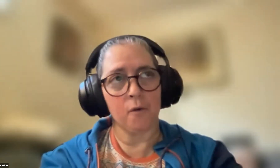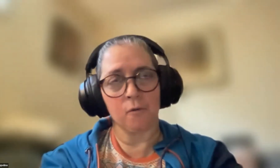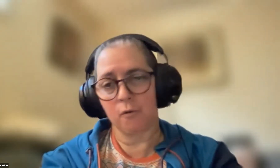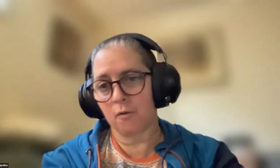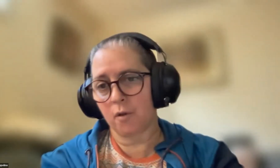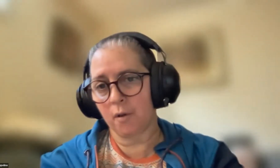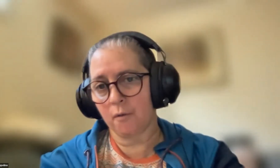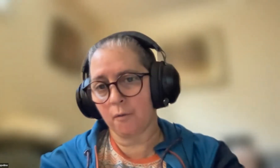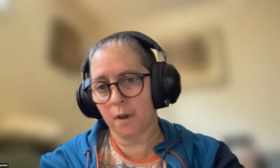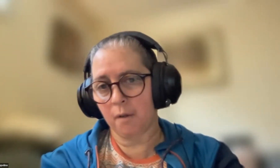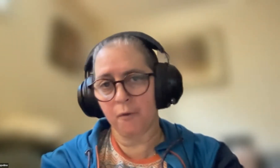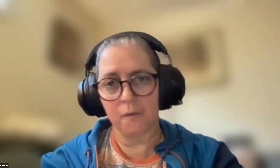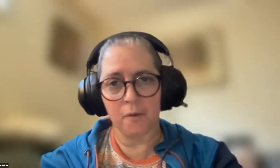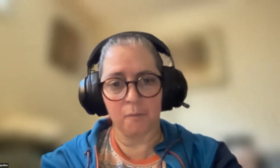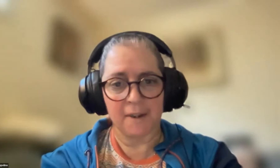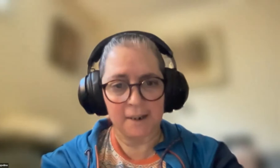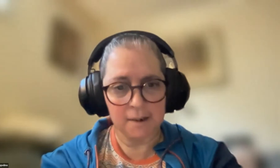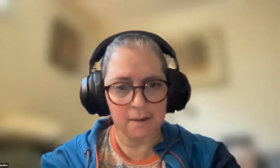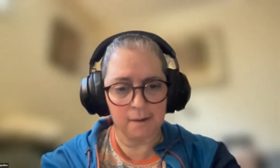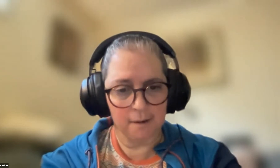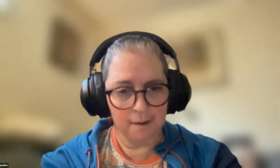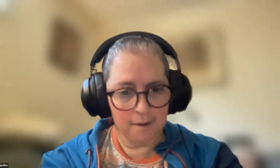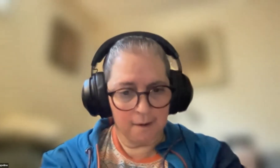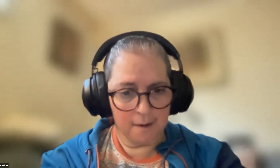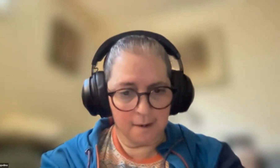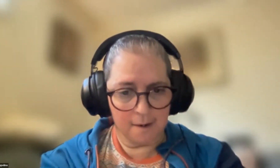I wanted to acknowledge the previous presenters.